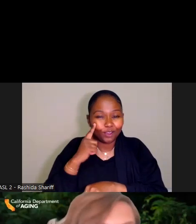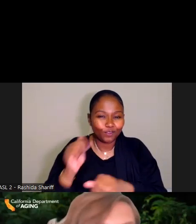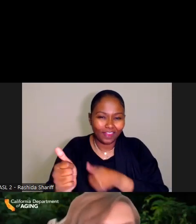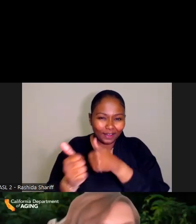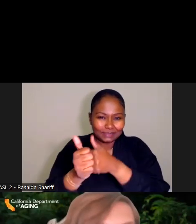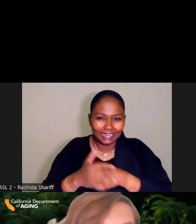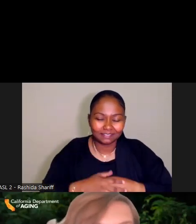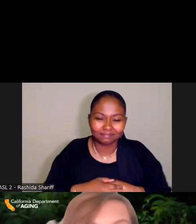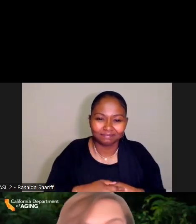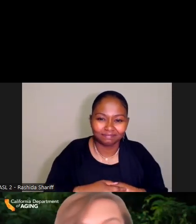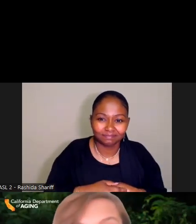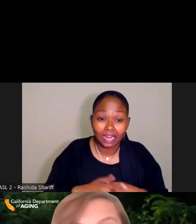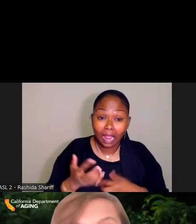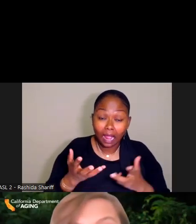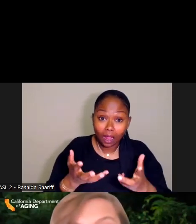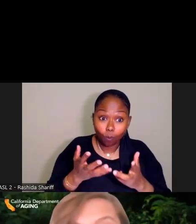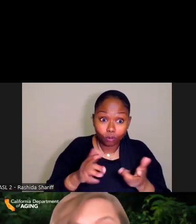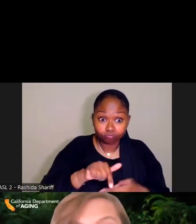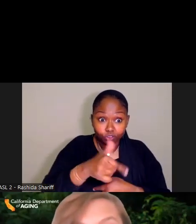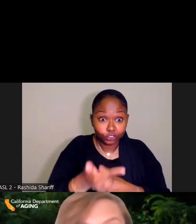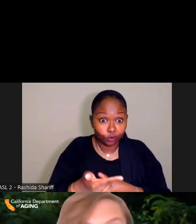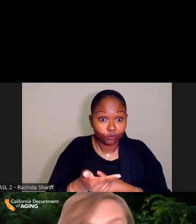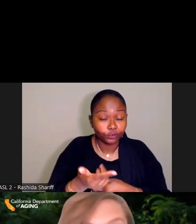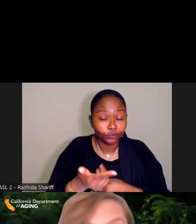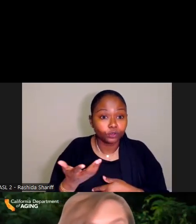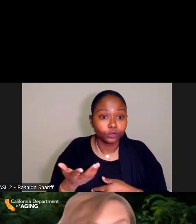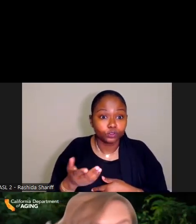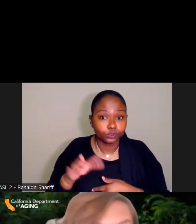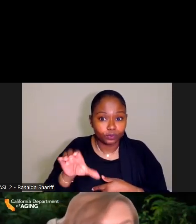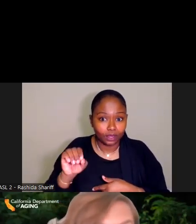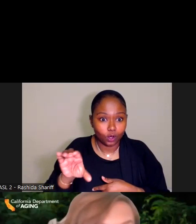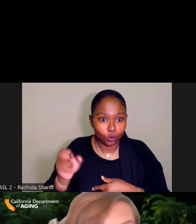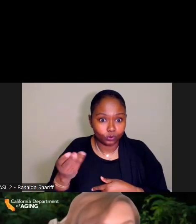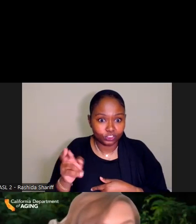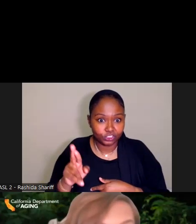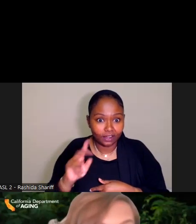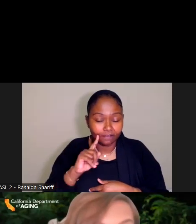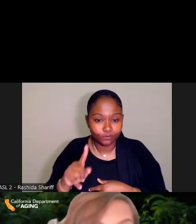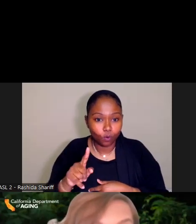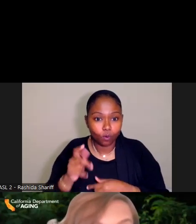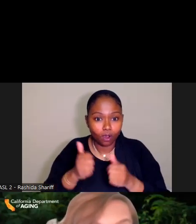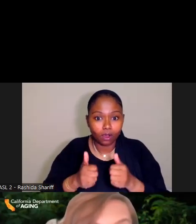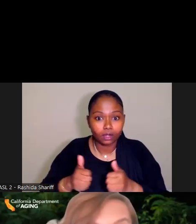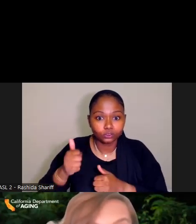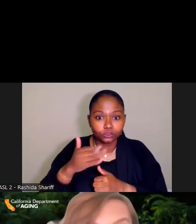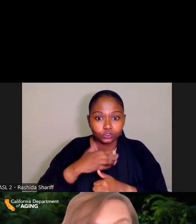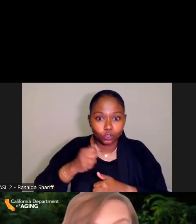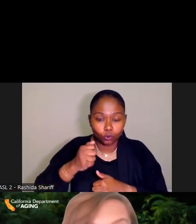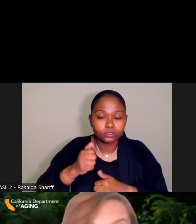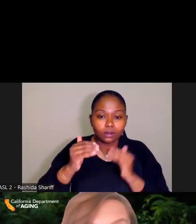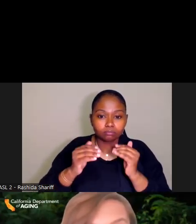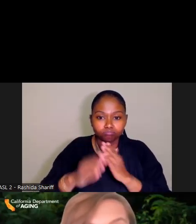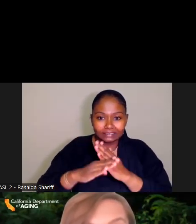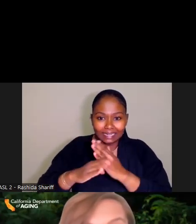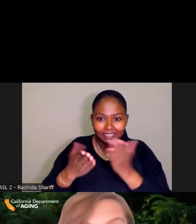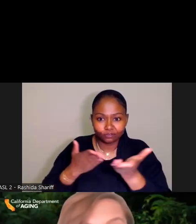update. I would like to now turn it over to our co-chair for the Adult Protective Services, Achilles Cerrone, San Francisco Human